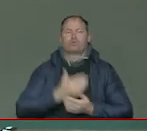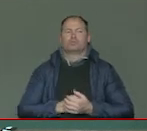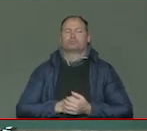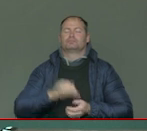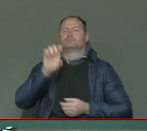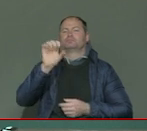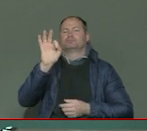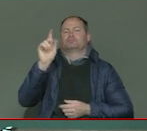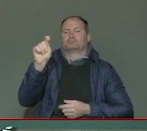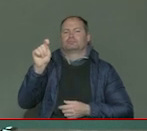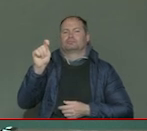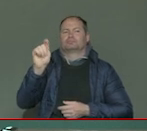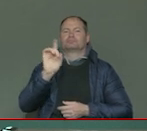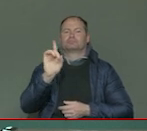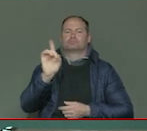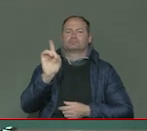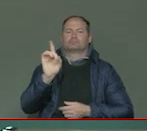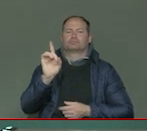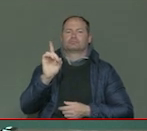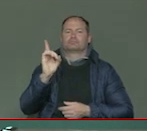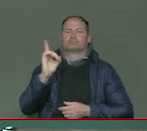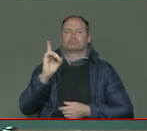a debit. Debit,